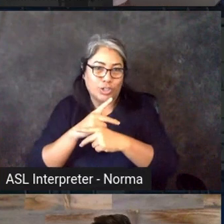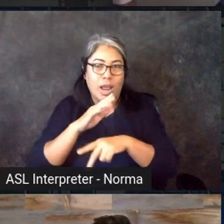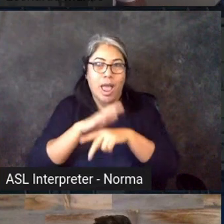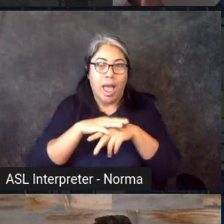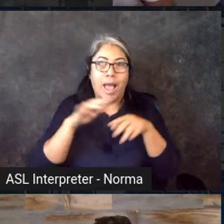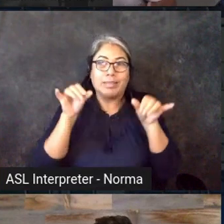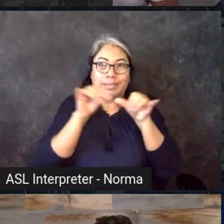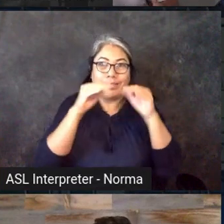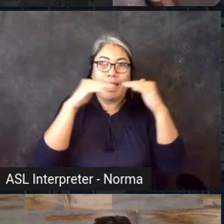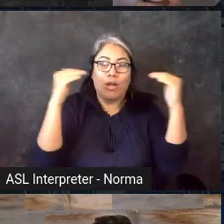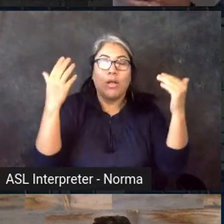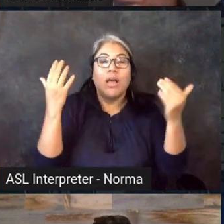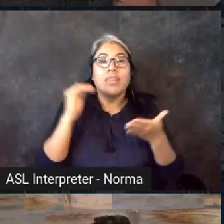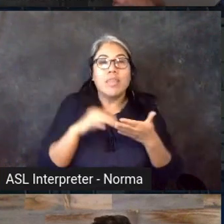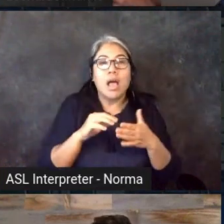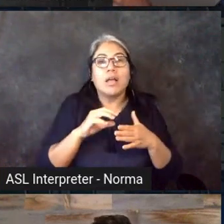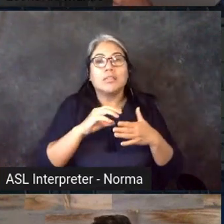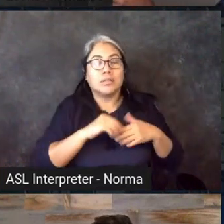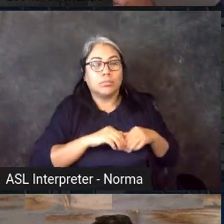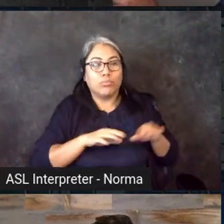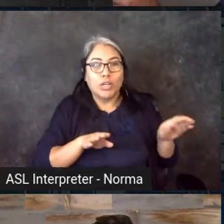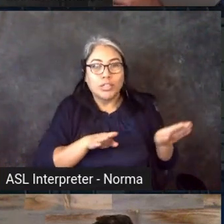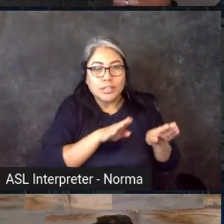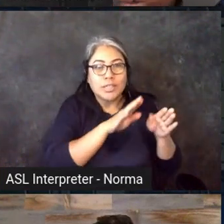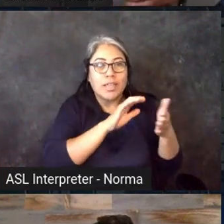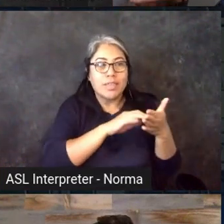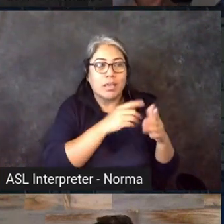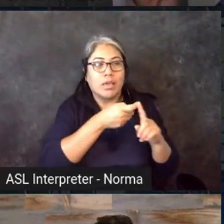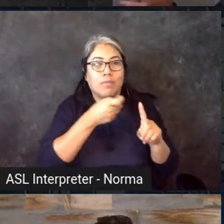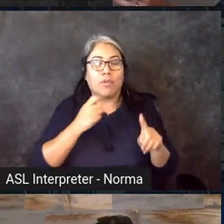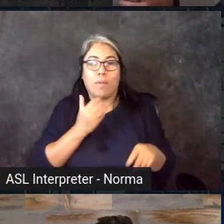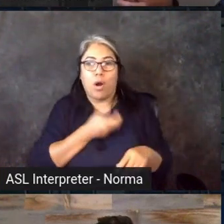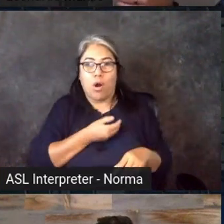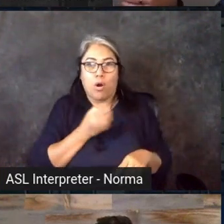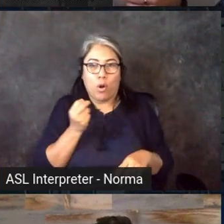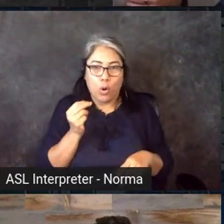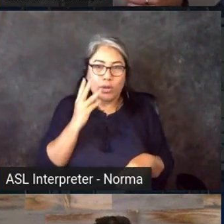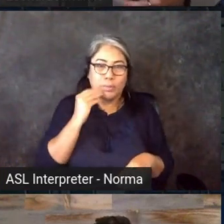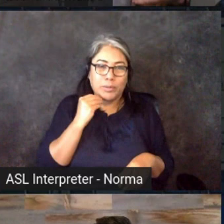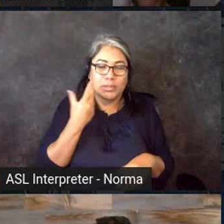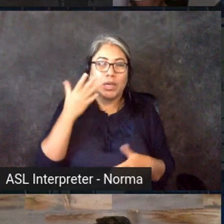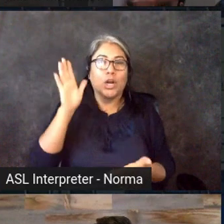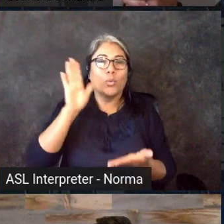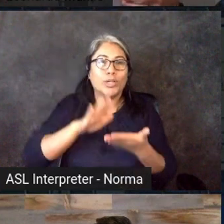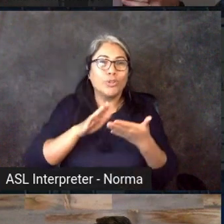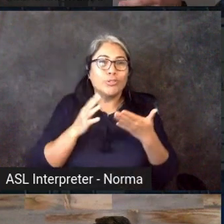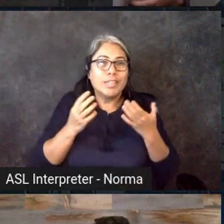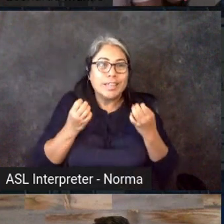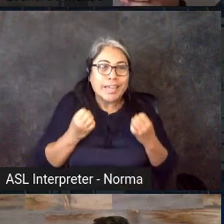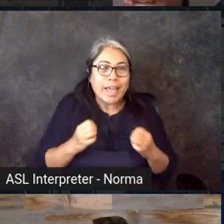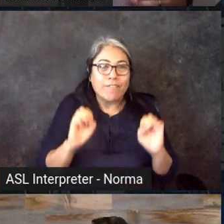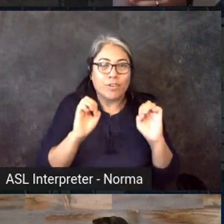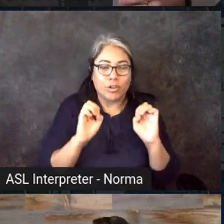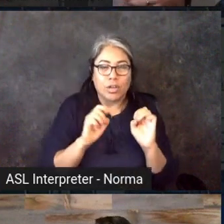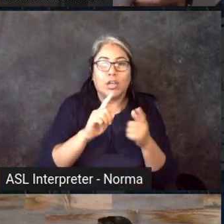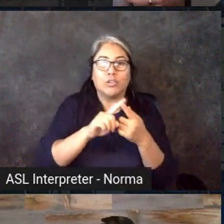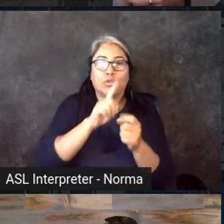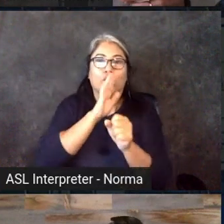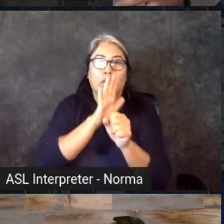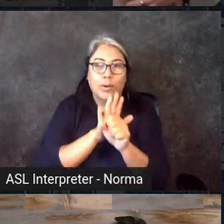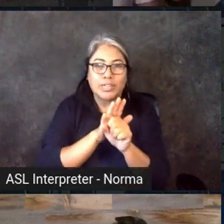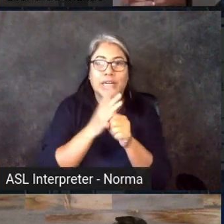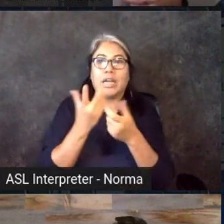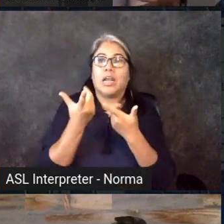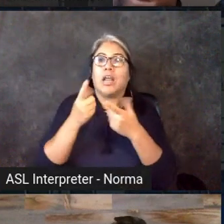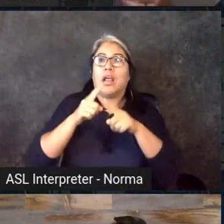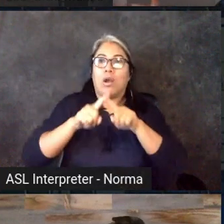all practices that came out of our own experience, reducing the effort in guaranteeing reliability,